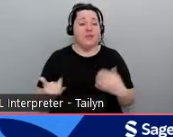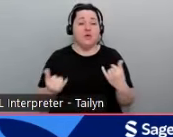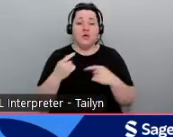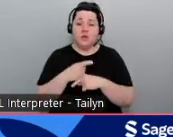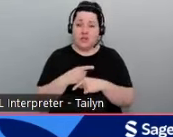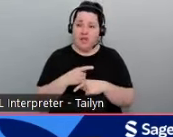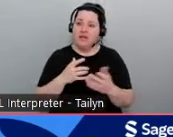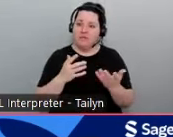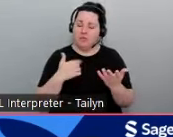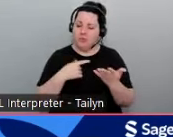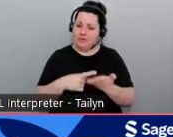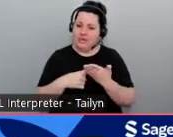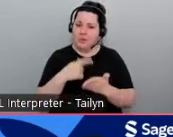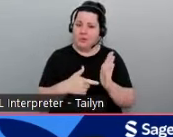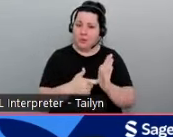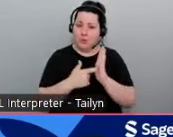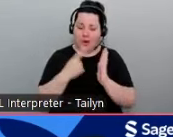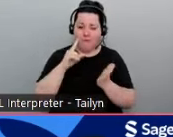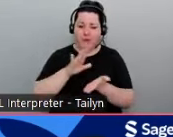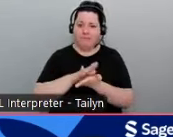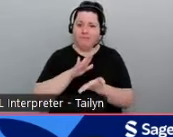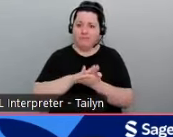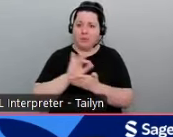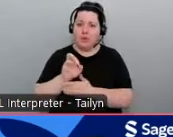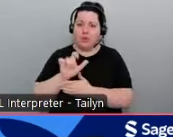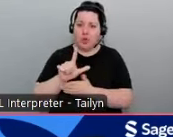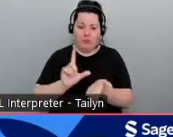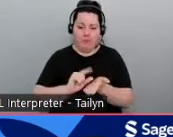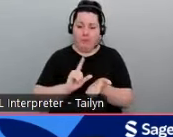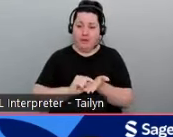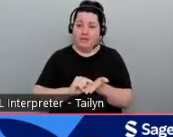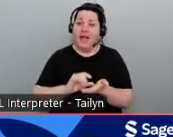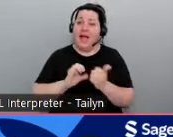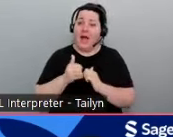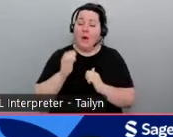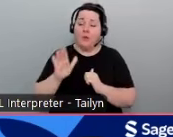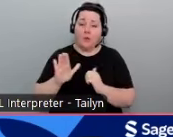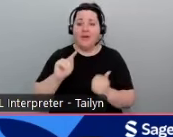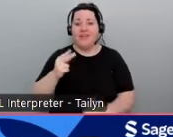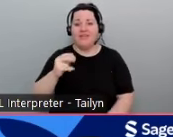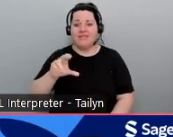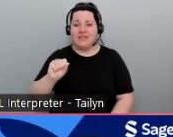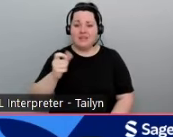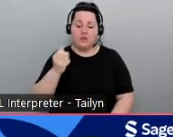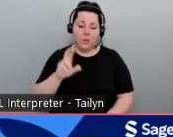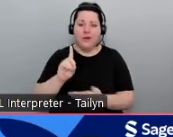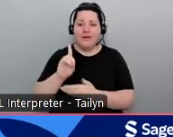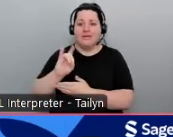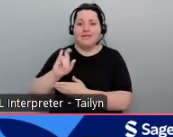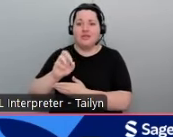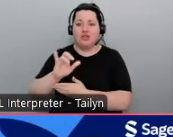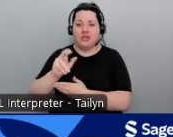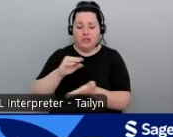an academic journal, specifically on how to convert your thesis or dissertation into an academic manuscript.